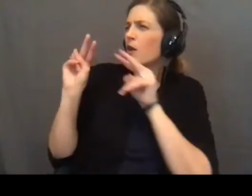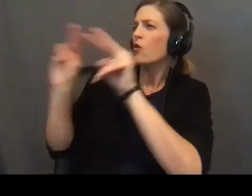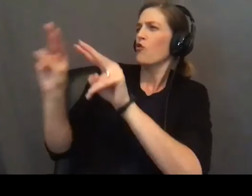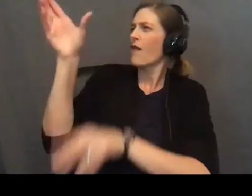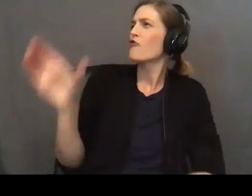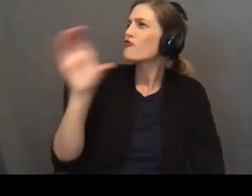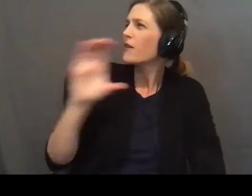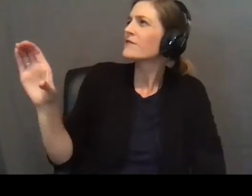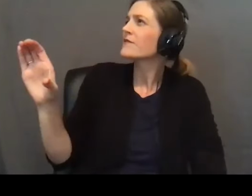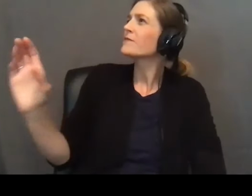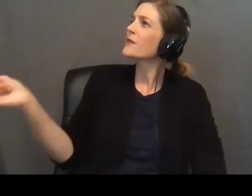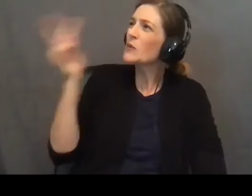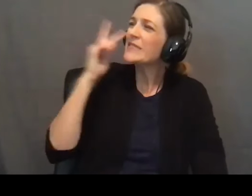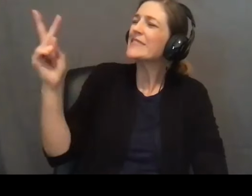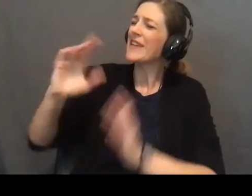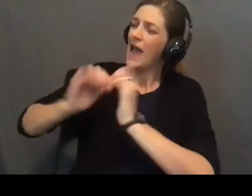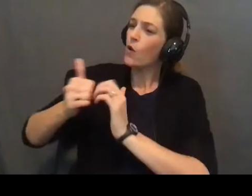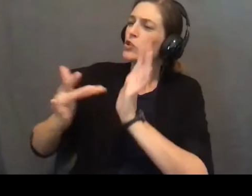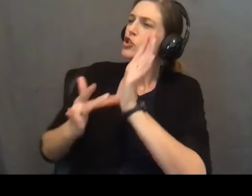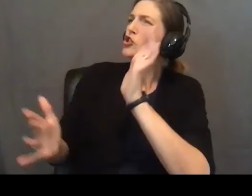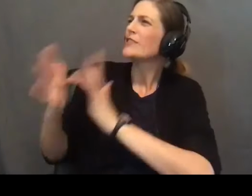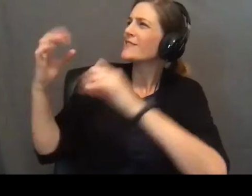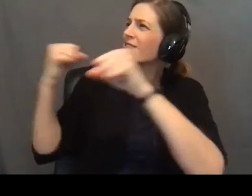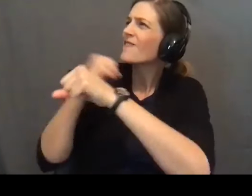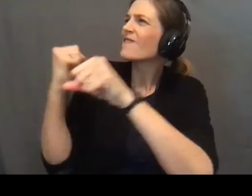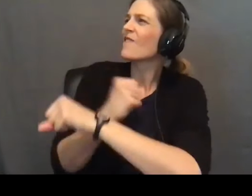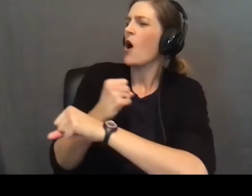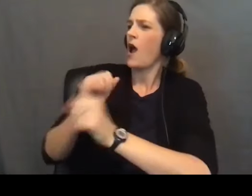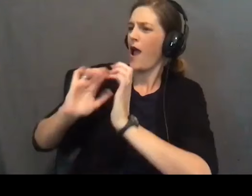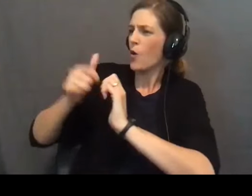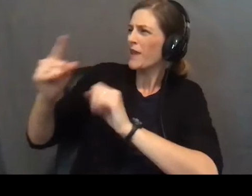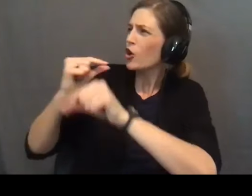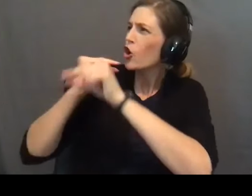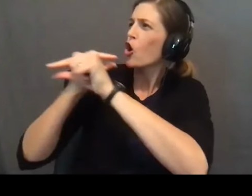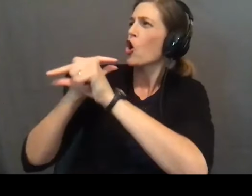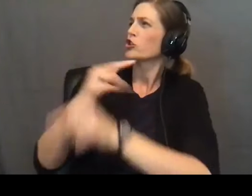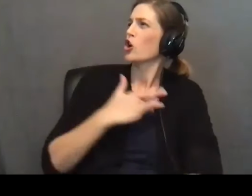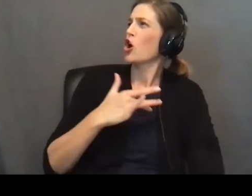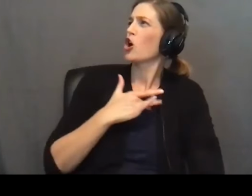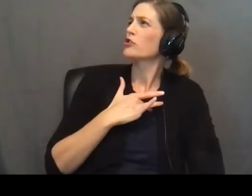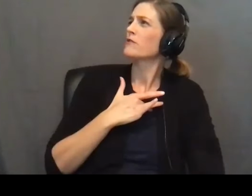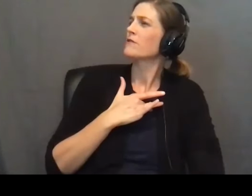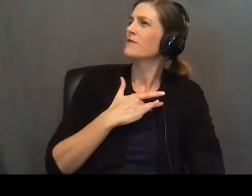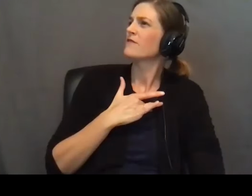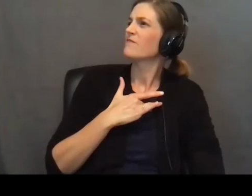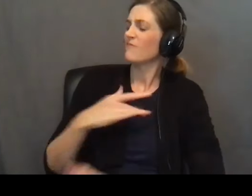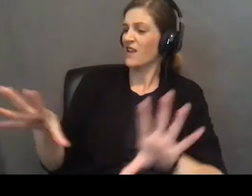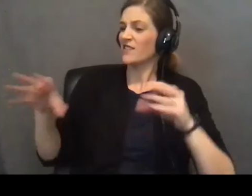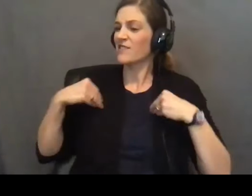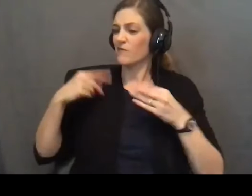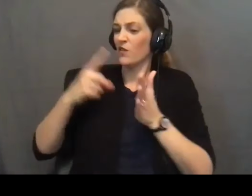May we see How Jesus fought How he guards Our hearts By taking What we deserve